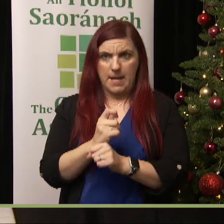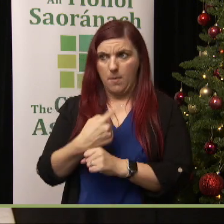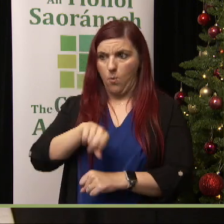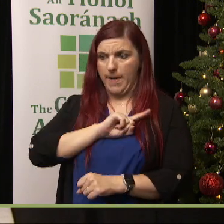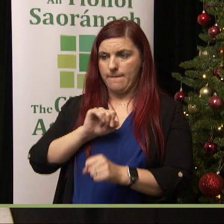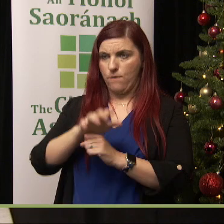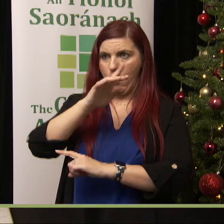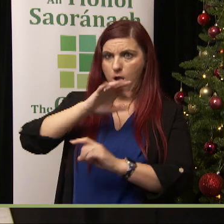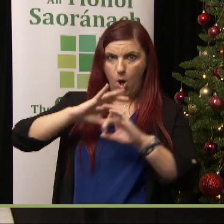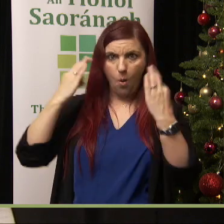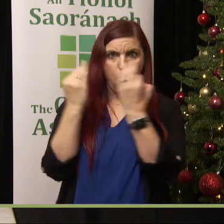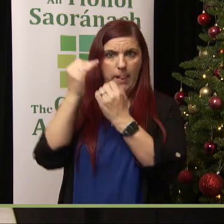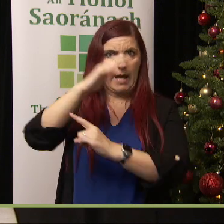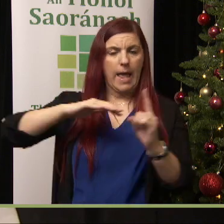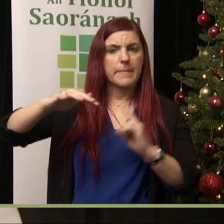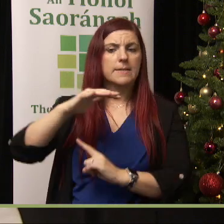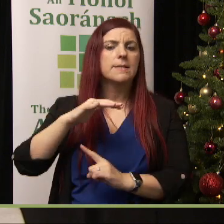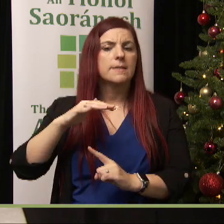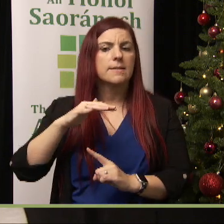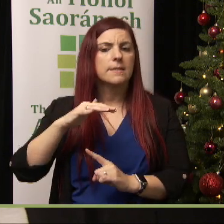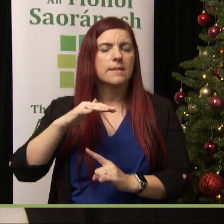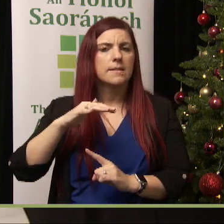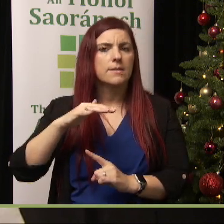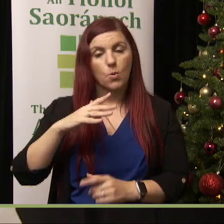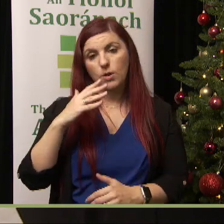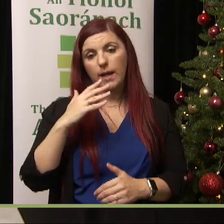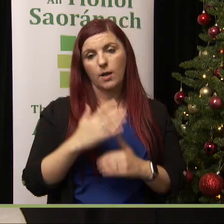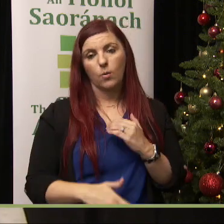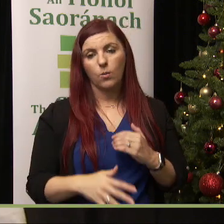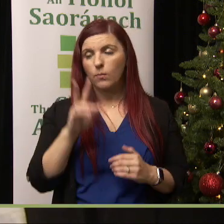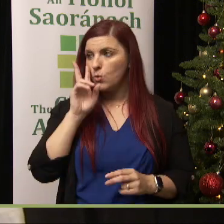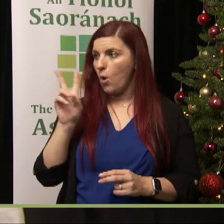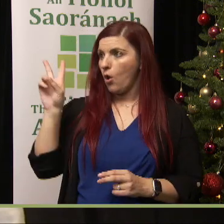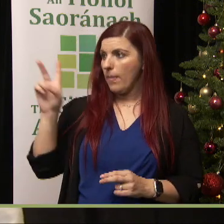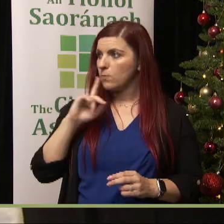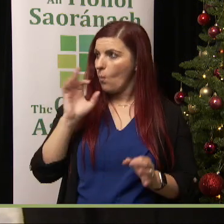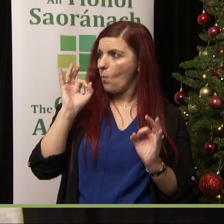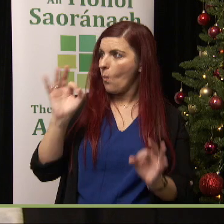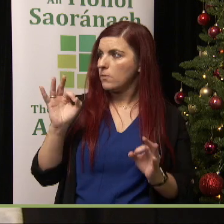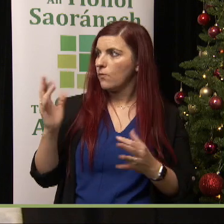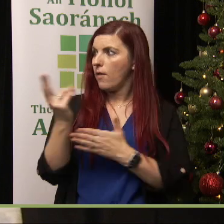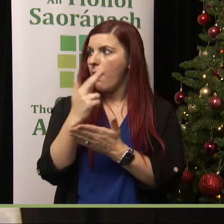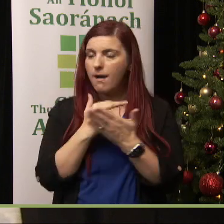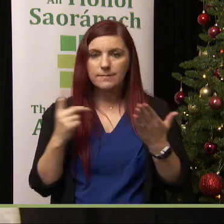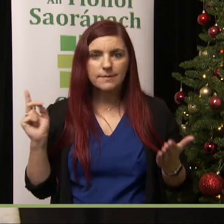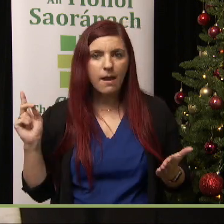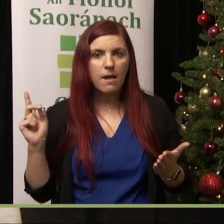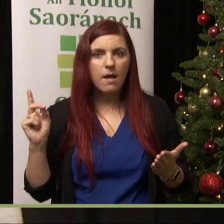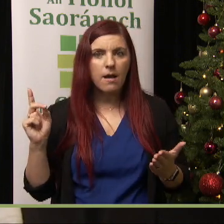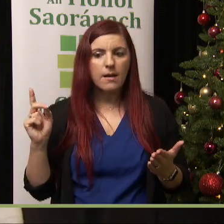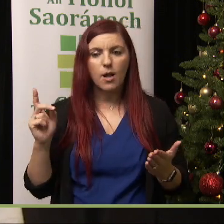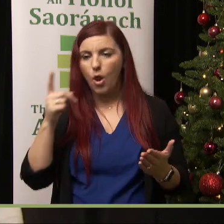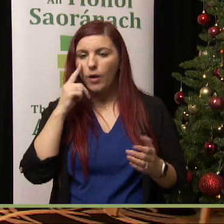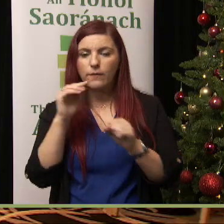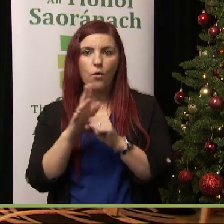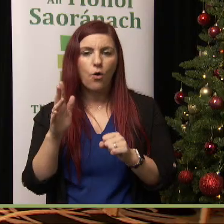but actually globally. So to conclude, looking at this wonderful piece of art, searching for a remedy,